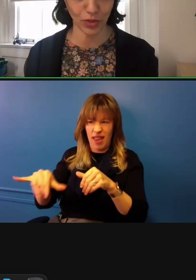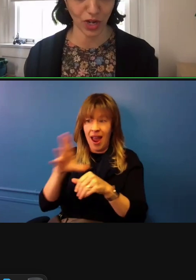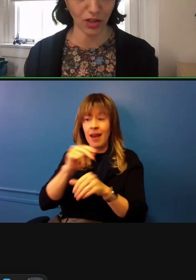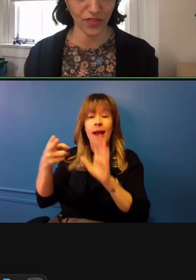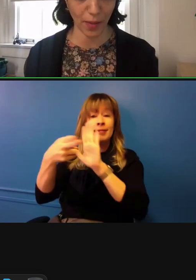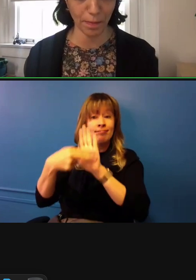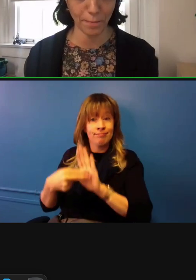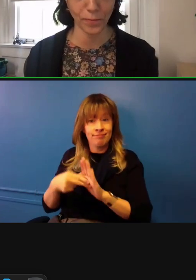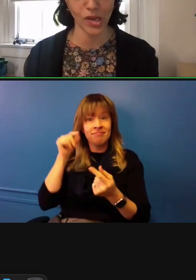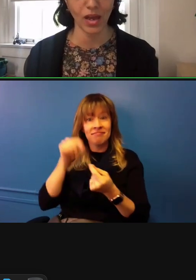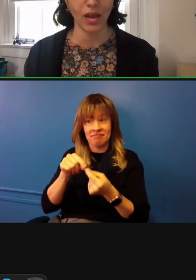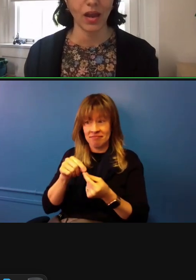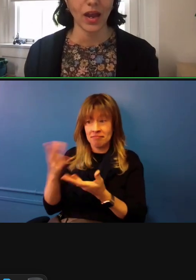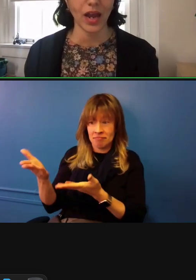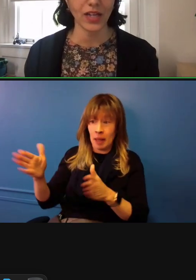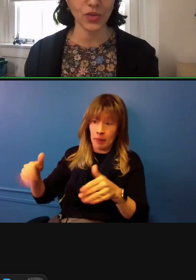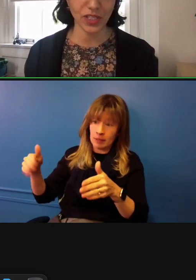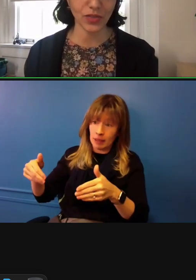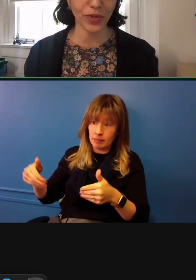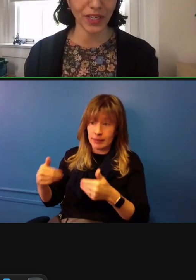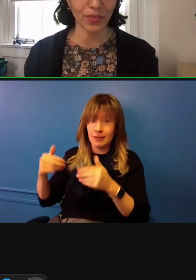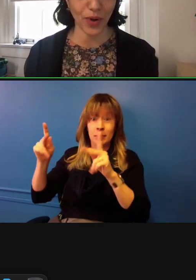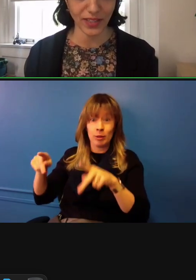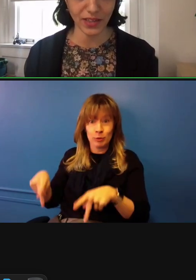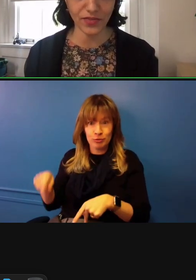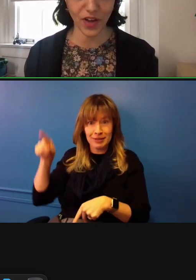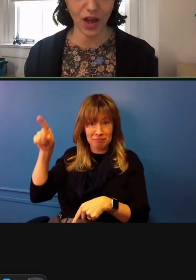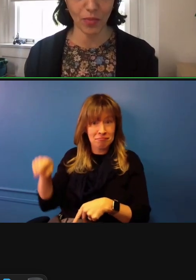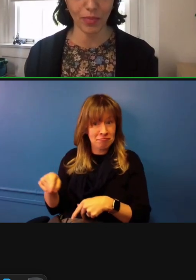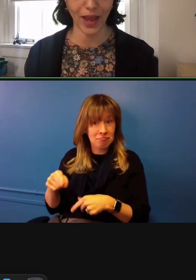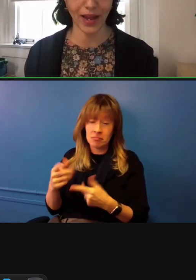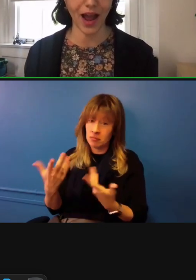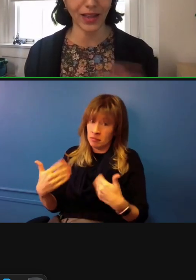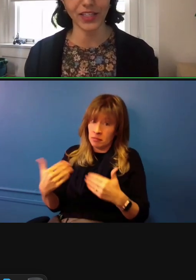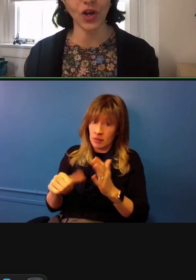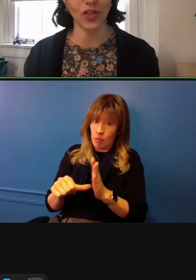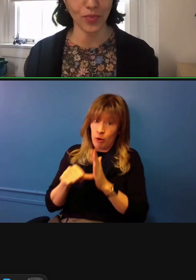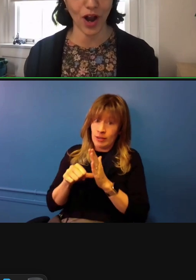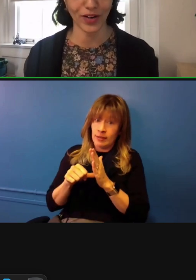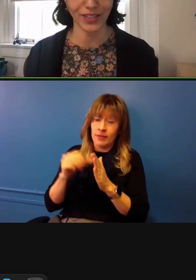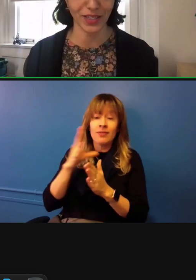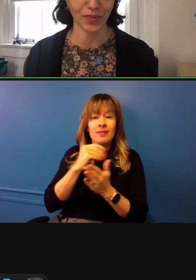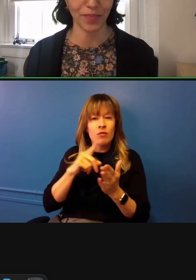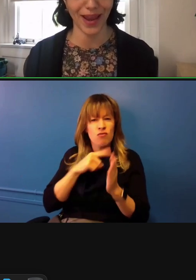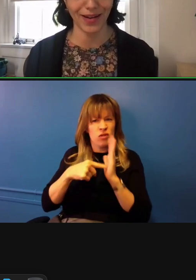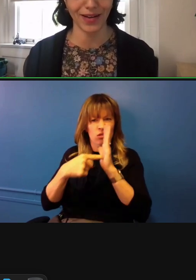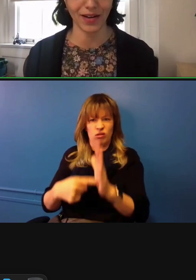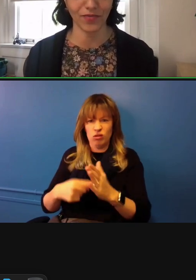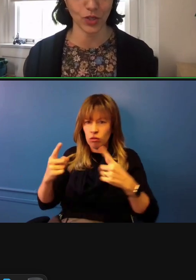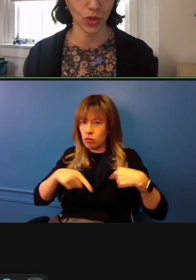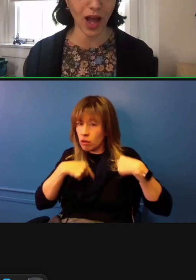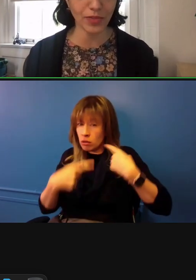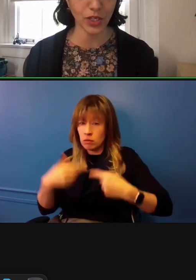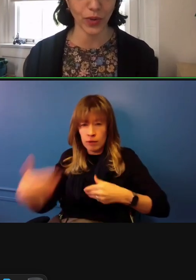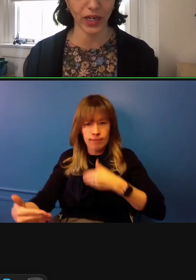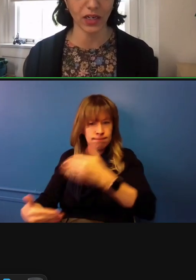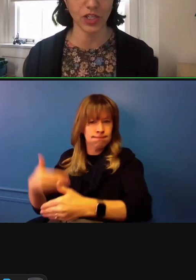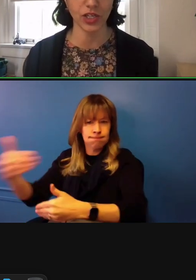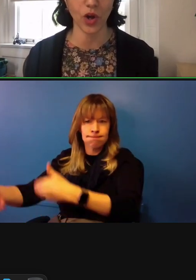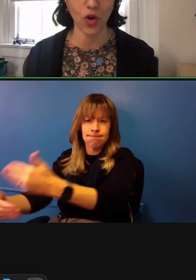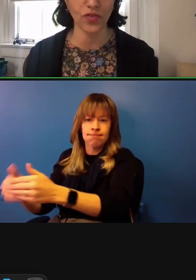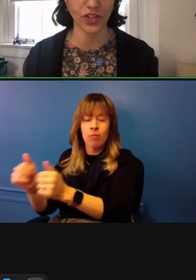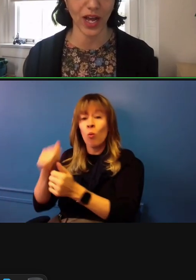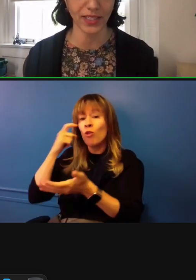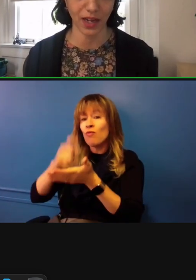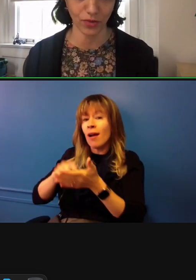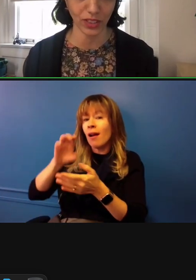classifies almost all of them. And so this is really impressive and highlights all the progress that has been made in visual object